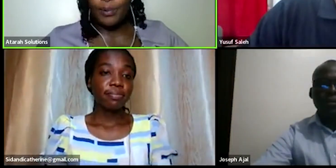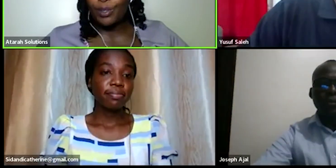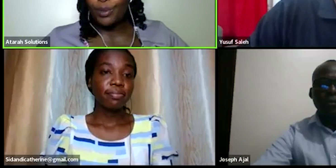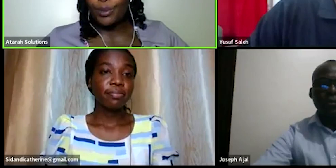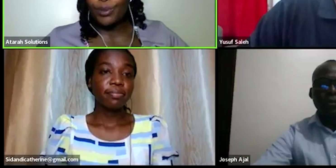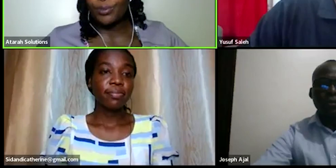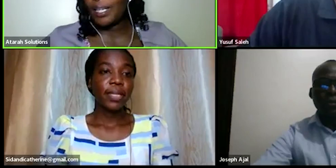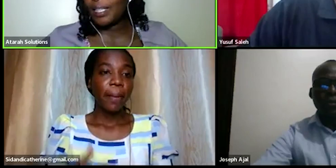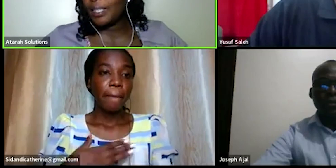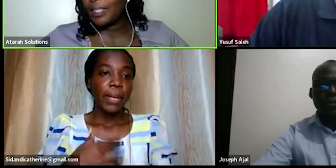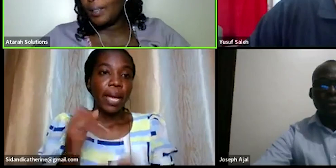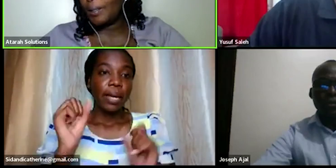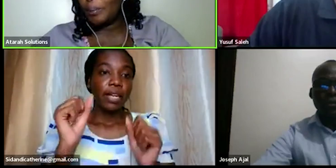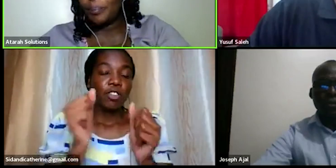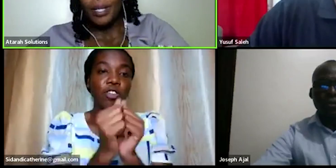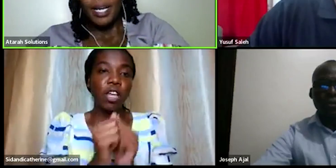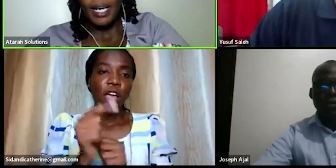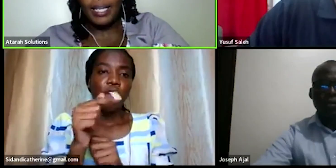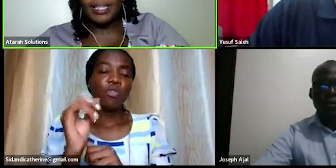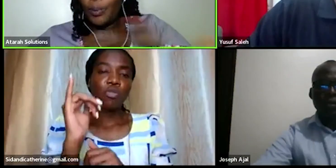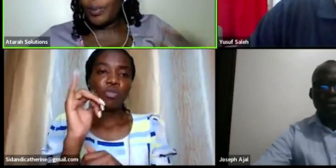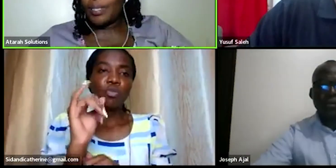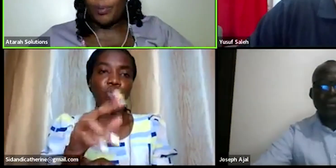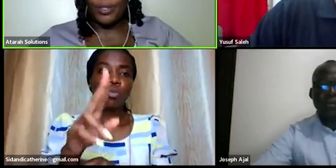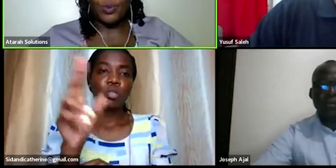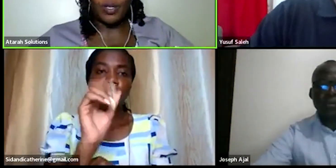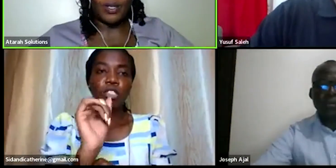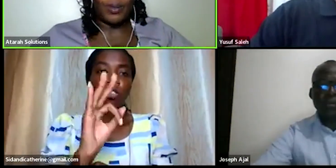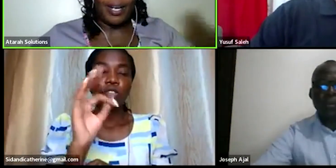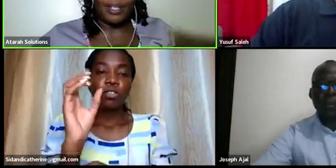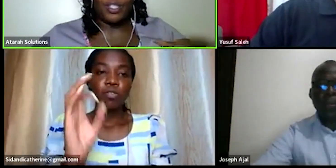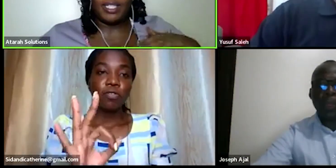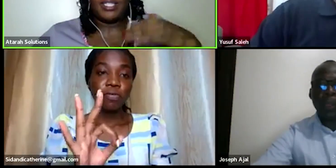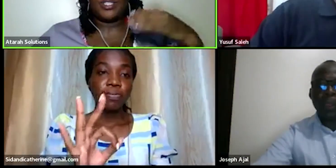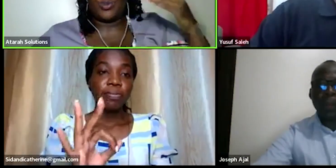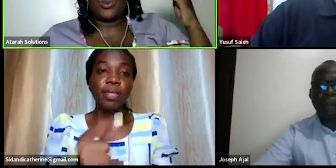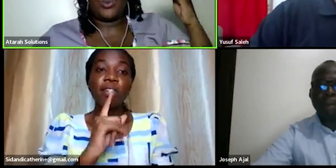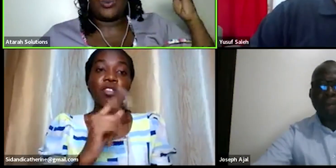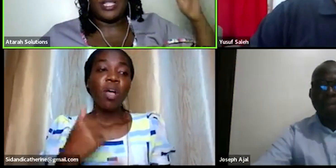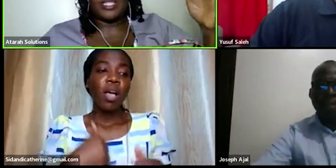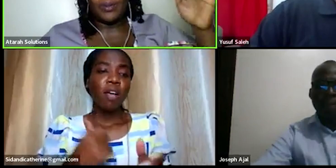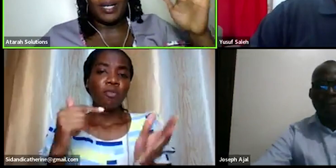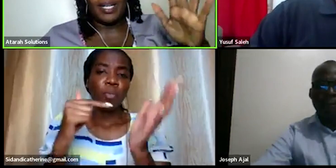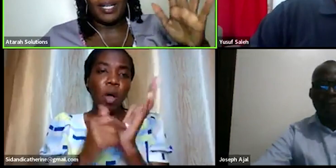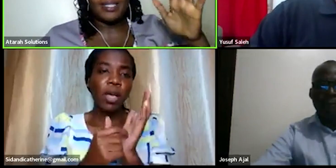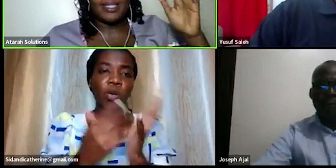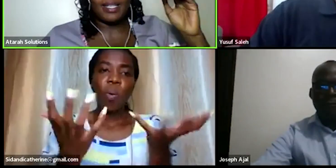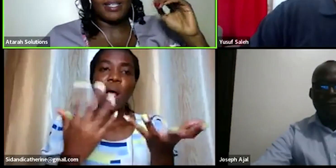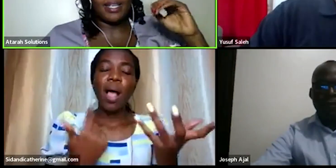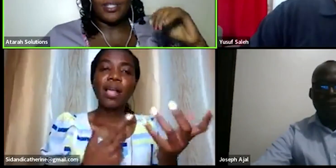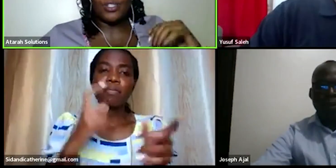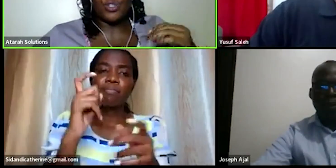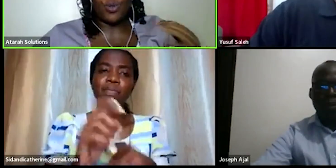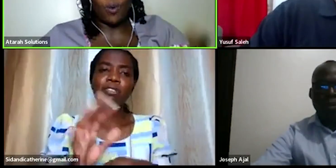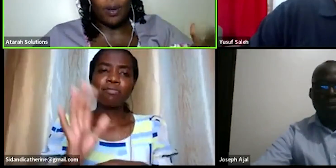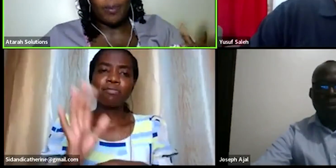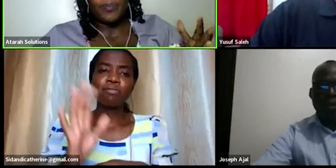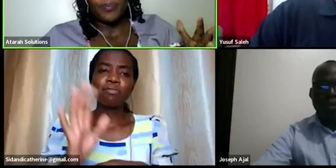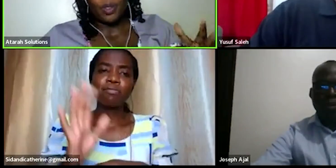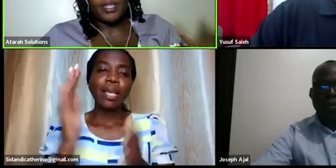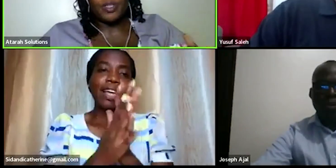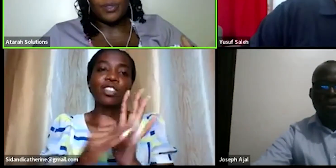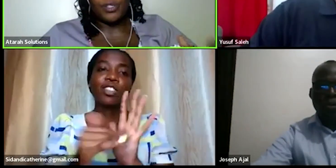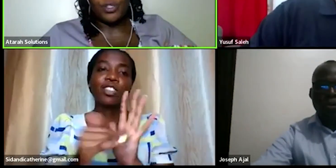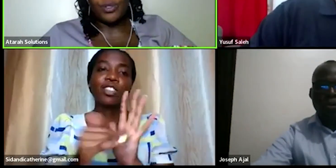I agree with you, Yusuf. I think we're at a point where we actually need to raise our hands and just show